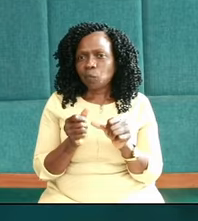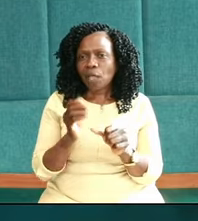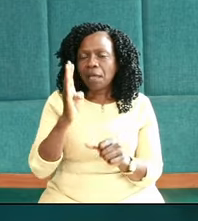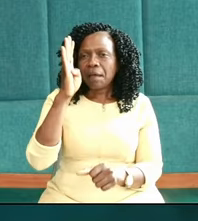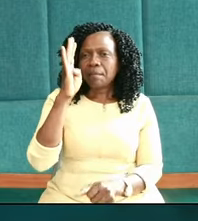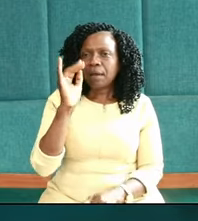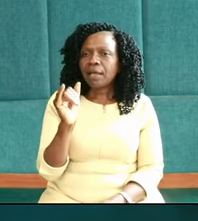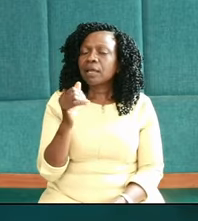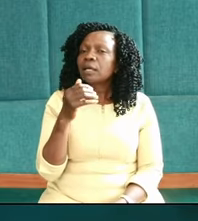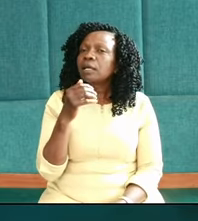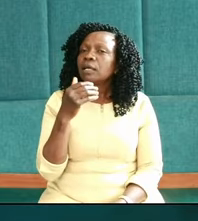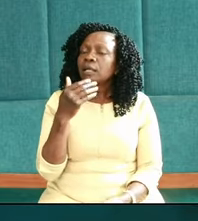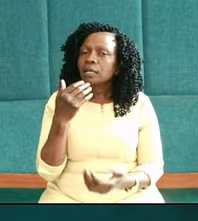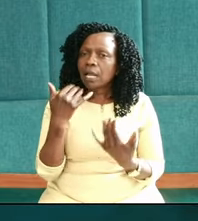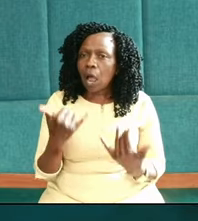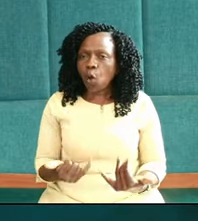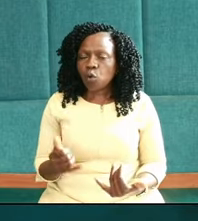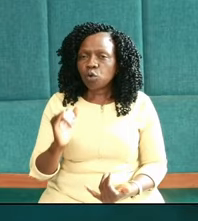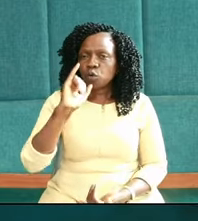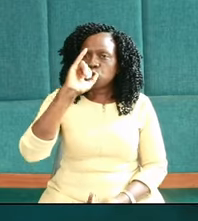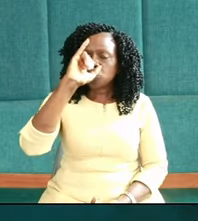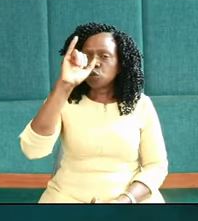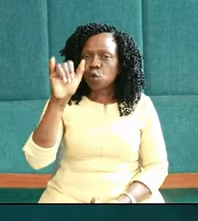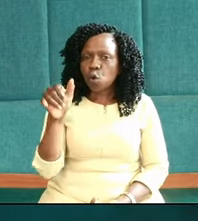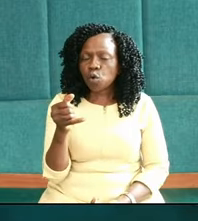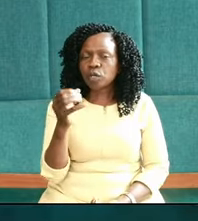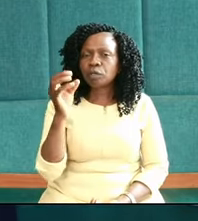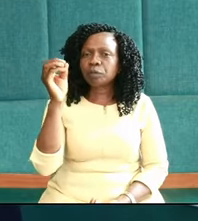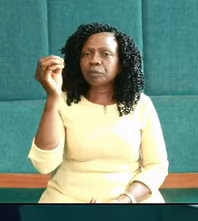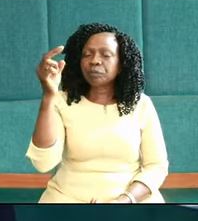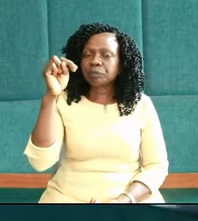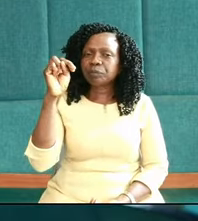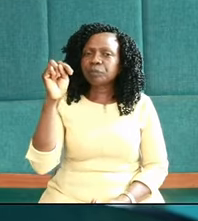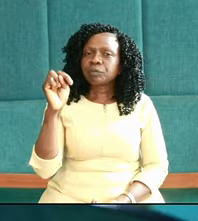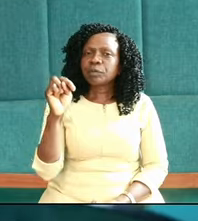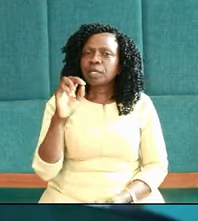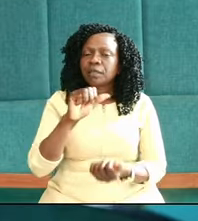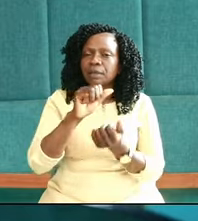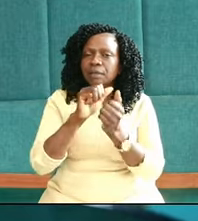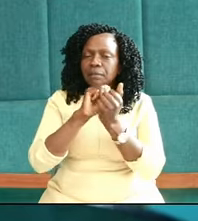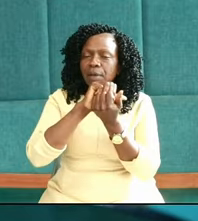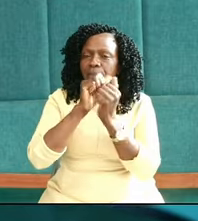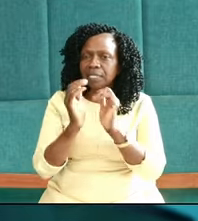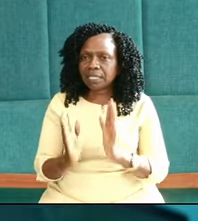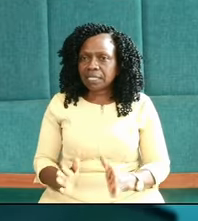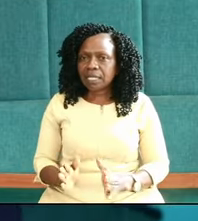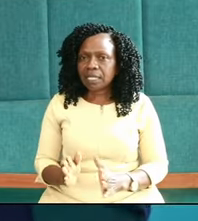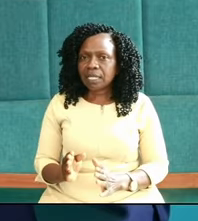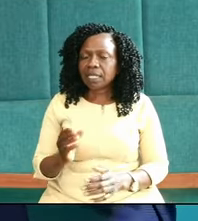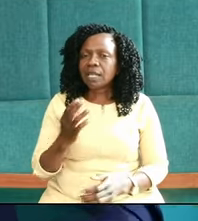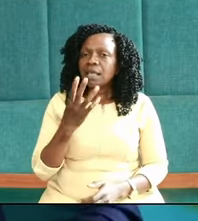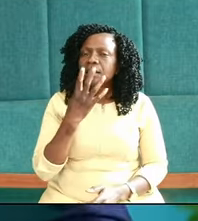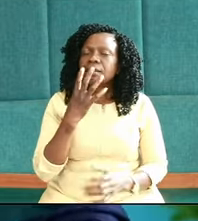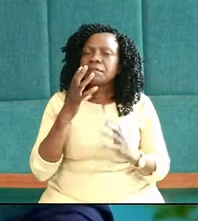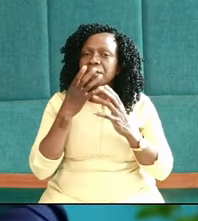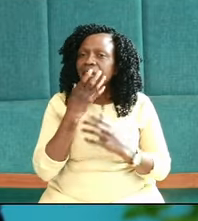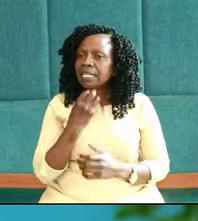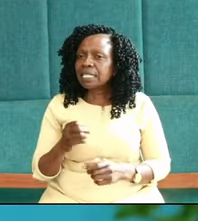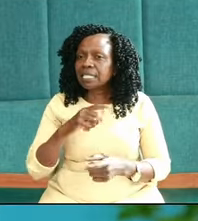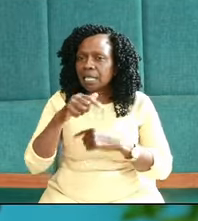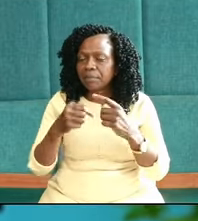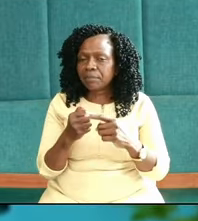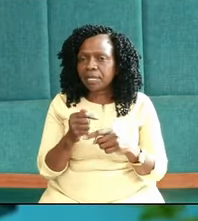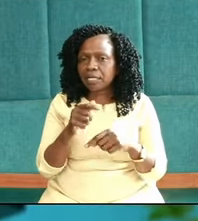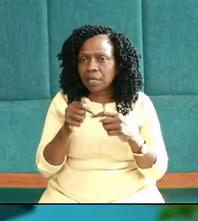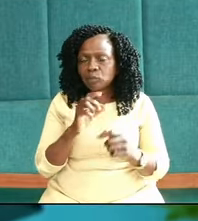by now John the Baptist, the Pharisees come and they send emissaries to come and question